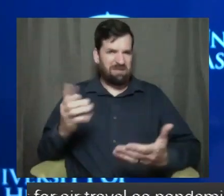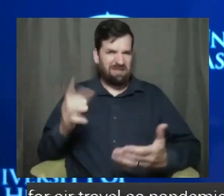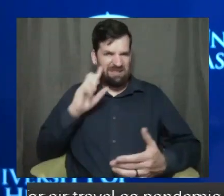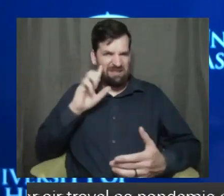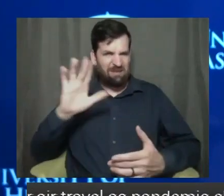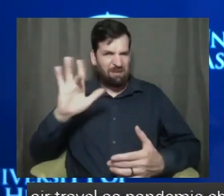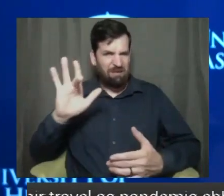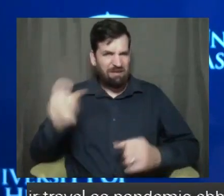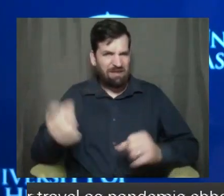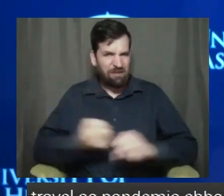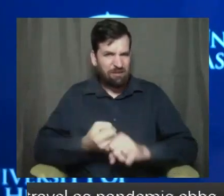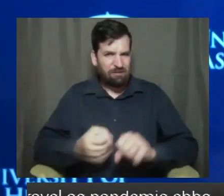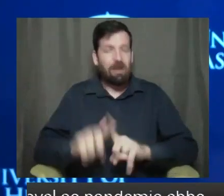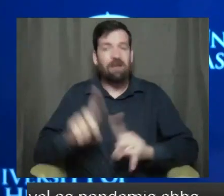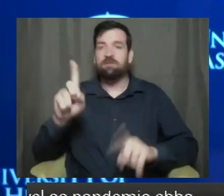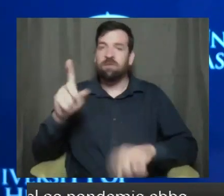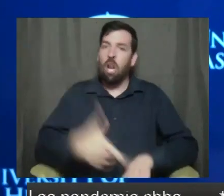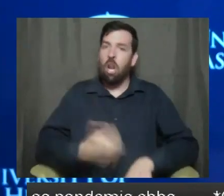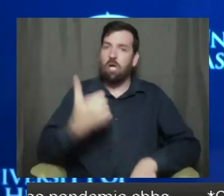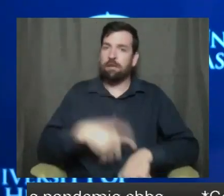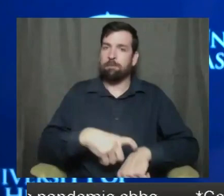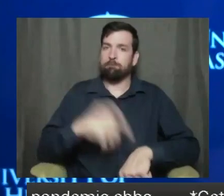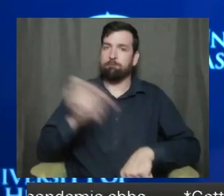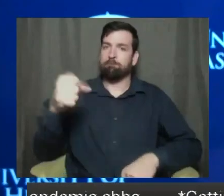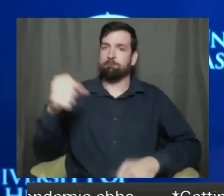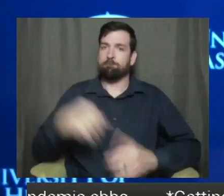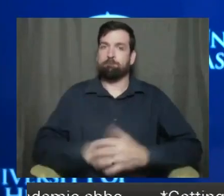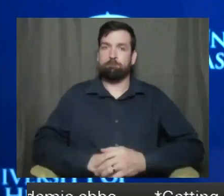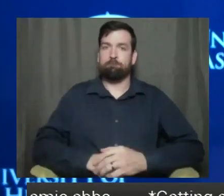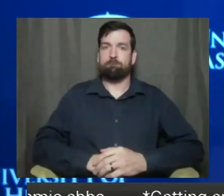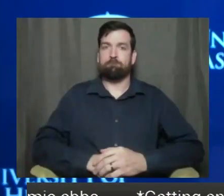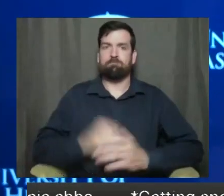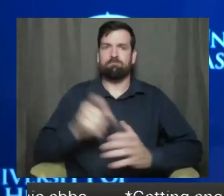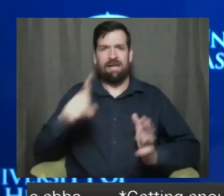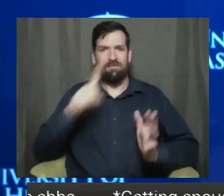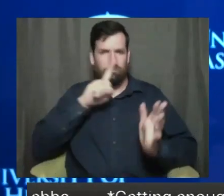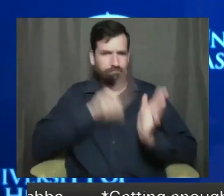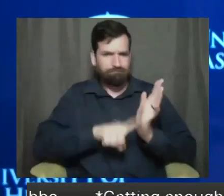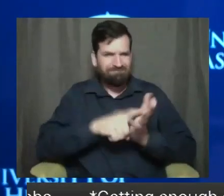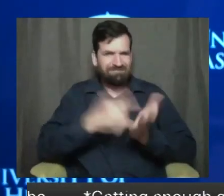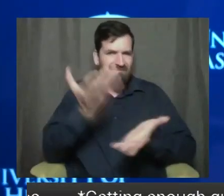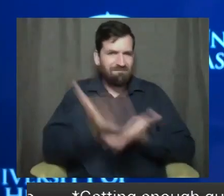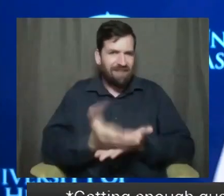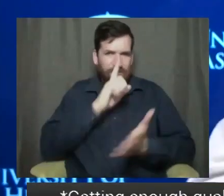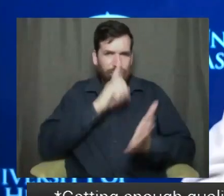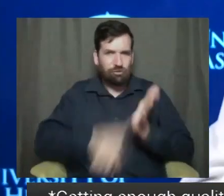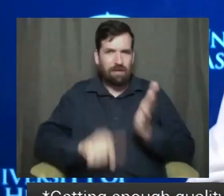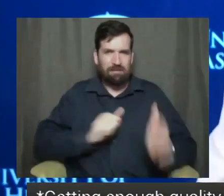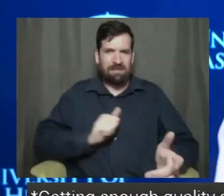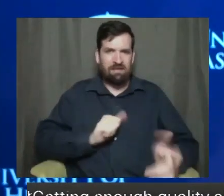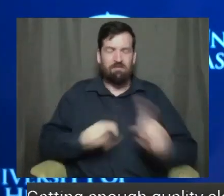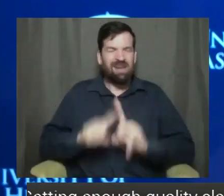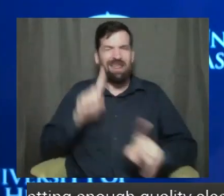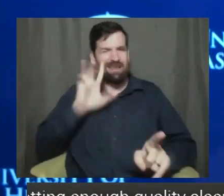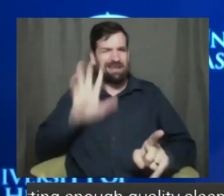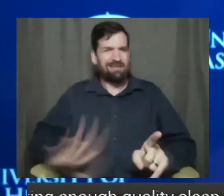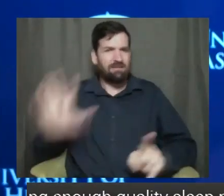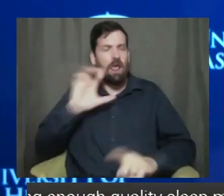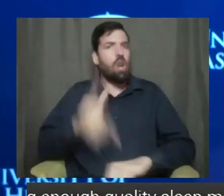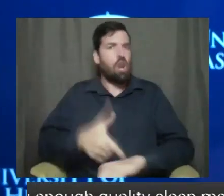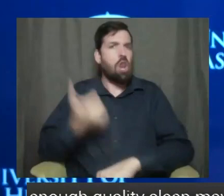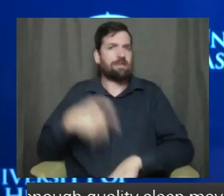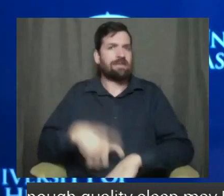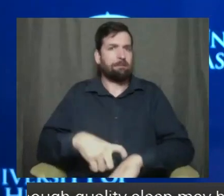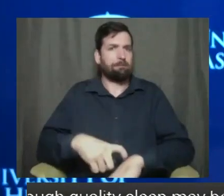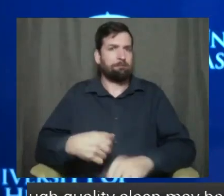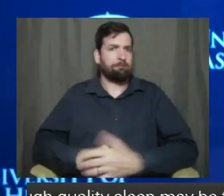time. So in any case, I would have to fact check myself before I committed to 25 years, but it's a long time after you've been